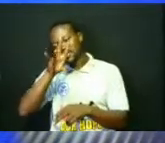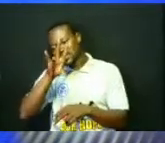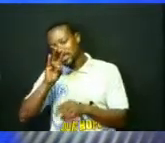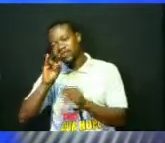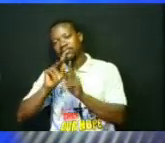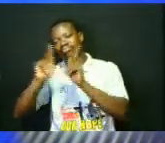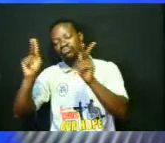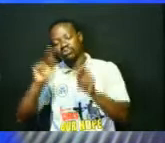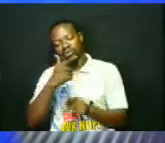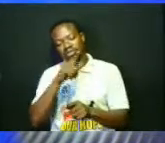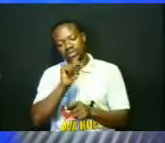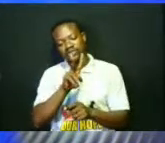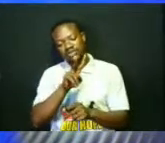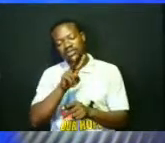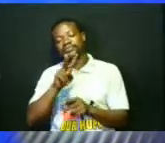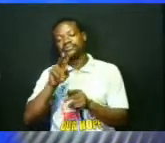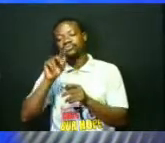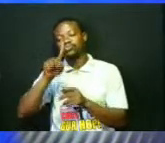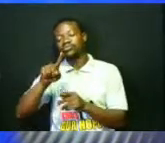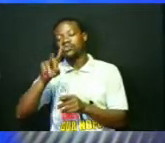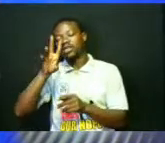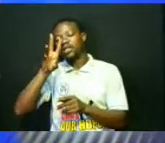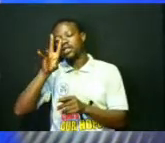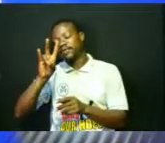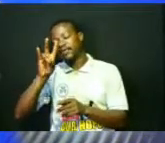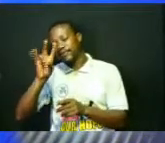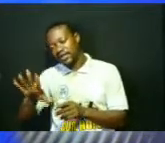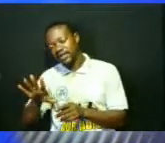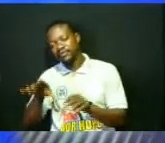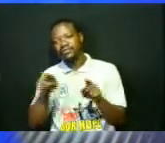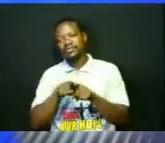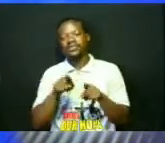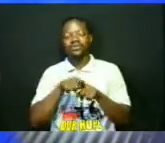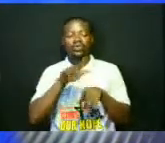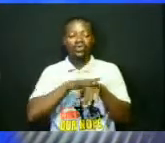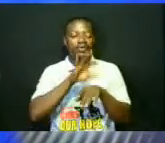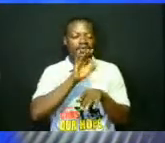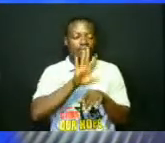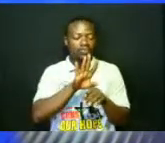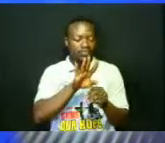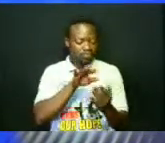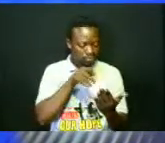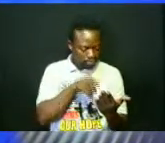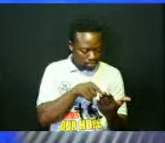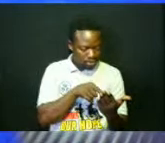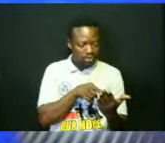TV channel 175. We are also streaming live on Facebook at